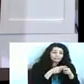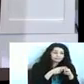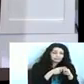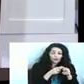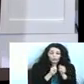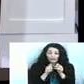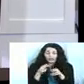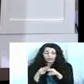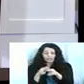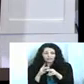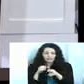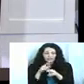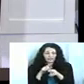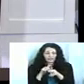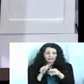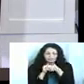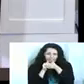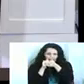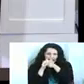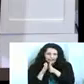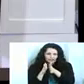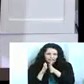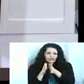liberation and setting people free,